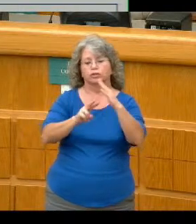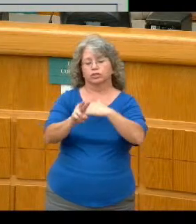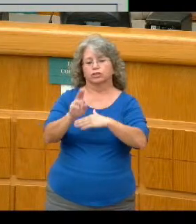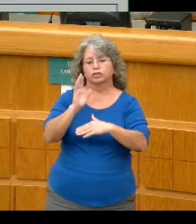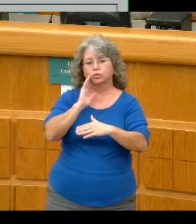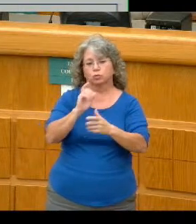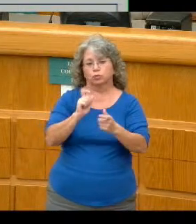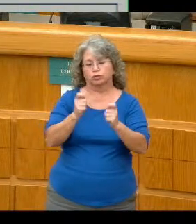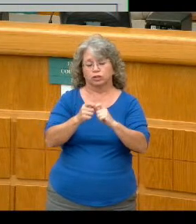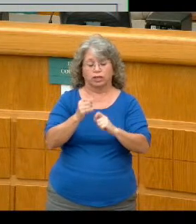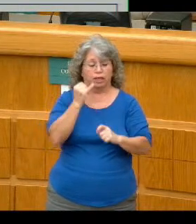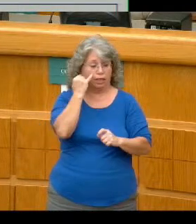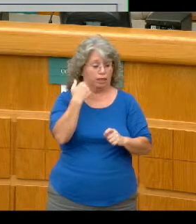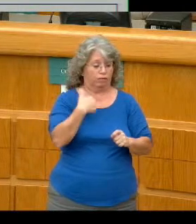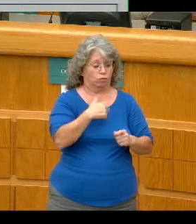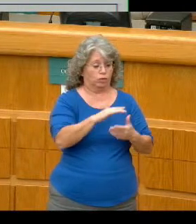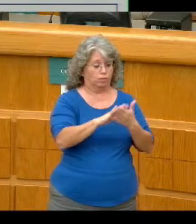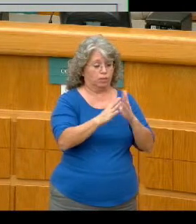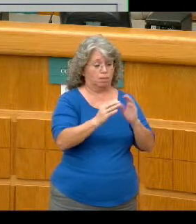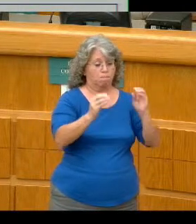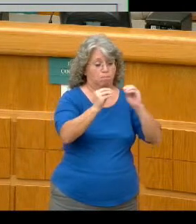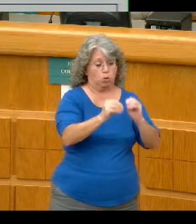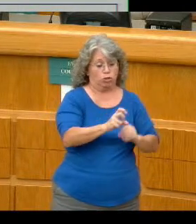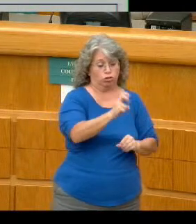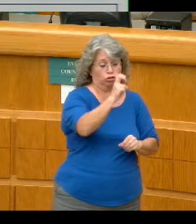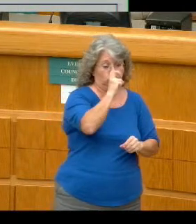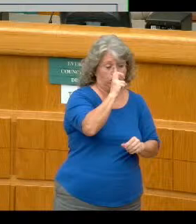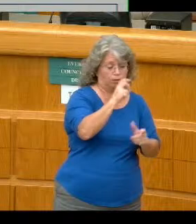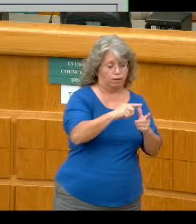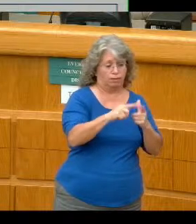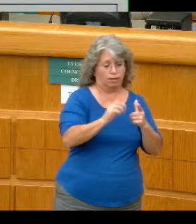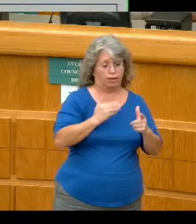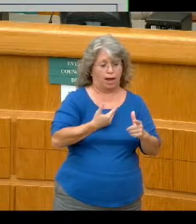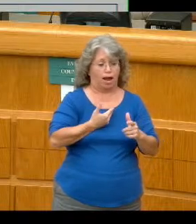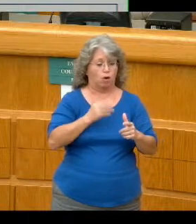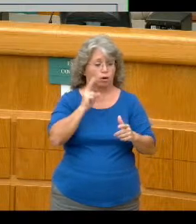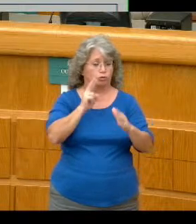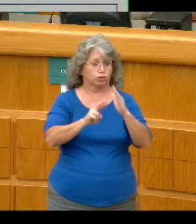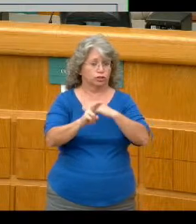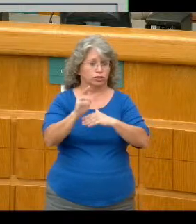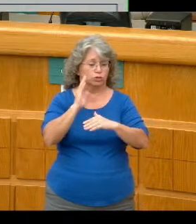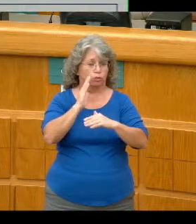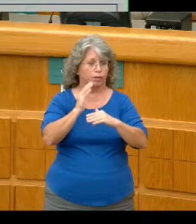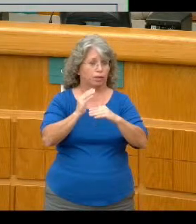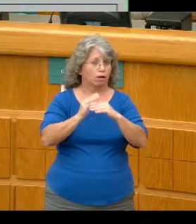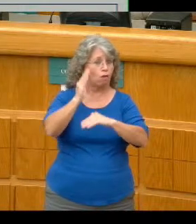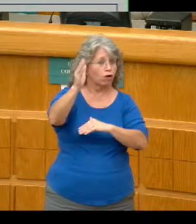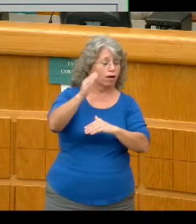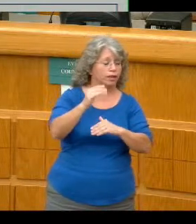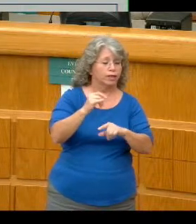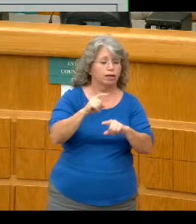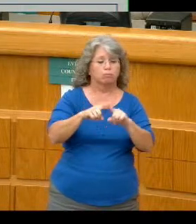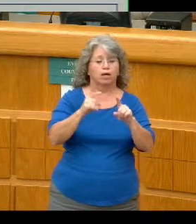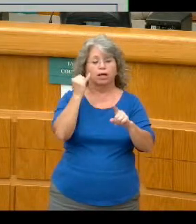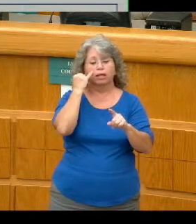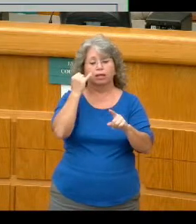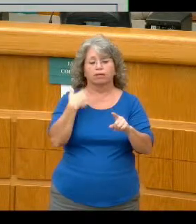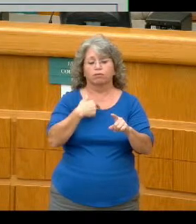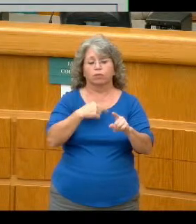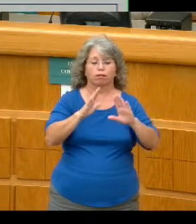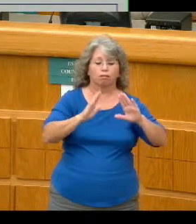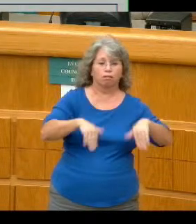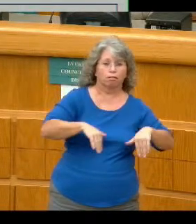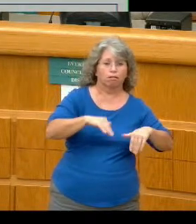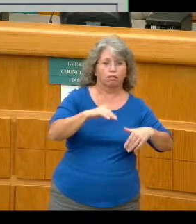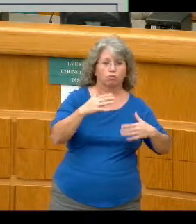will overshoot the number of people in the hospital, and if we roll back like we have in the past, then we'll undershoot,